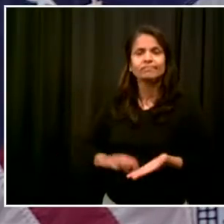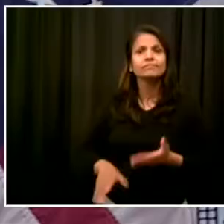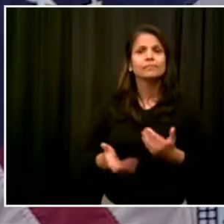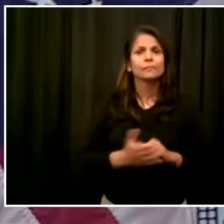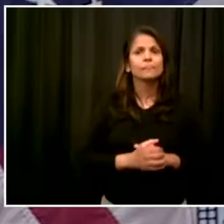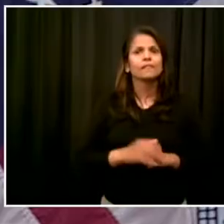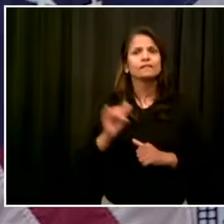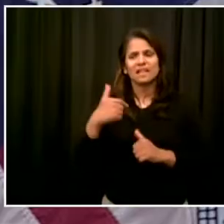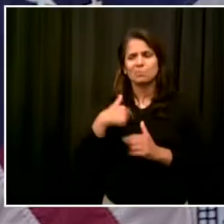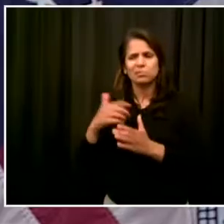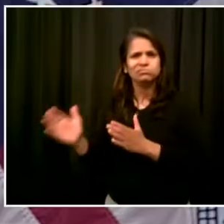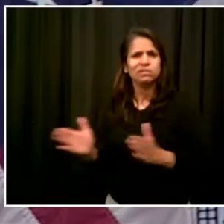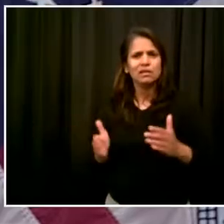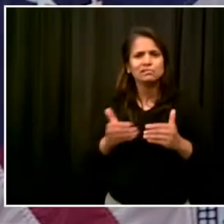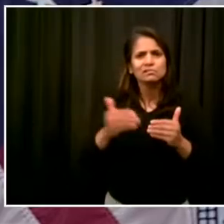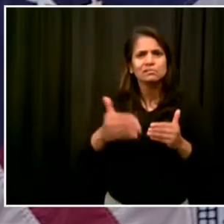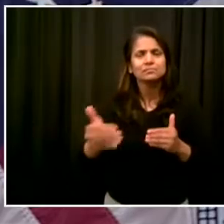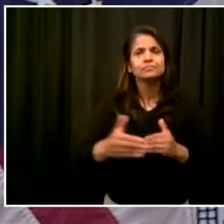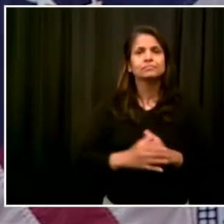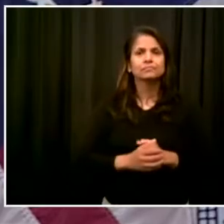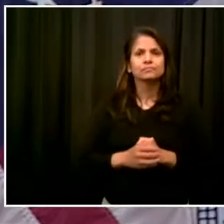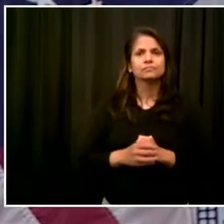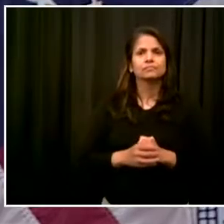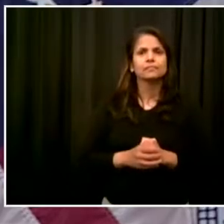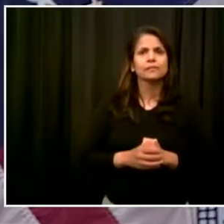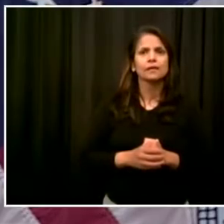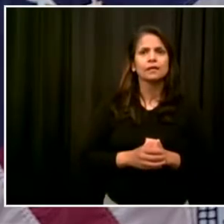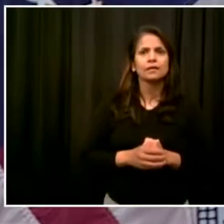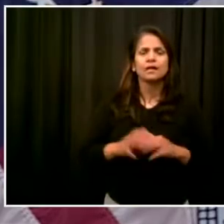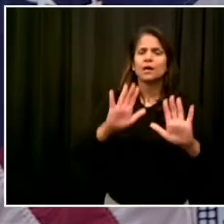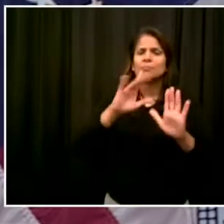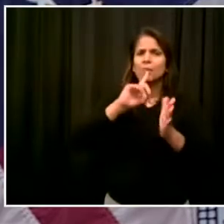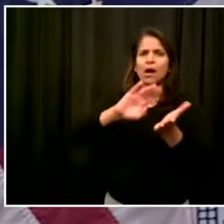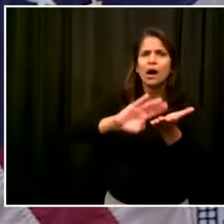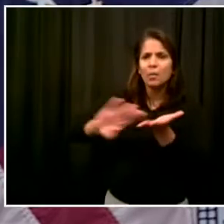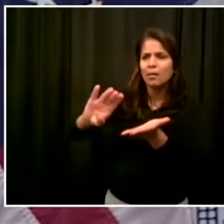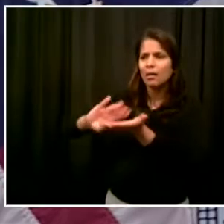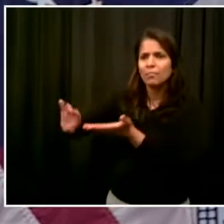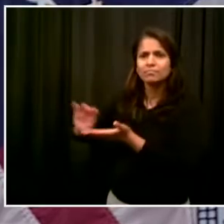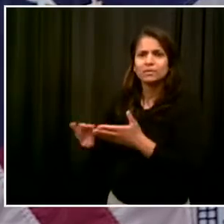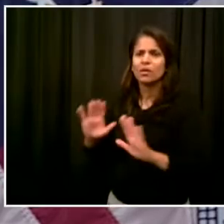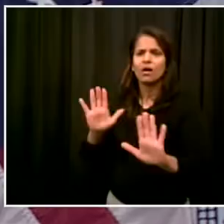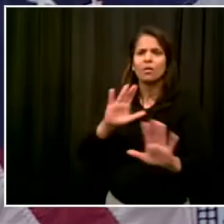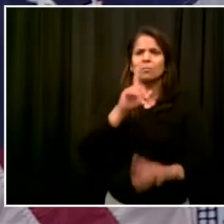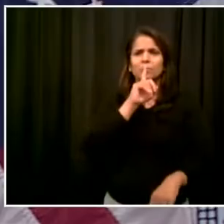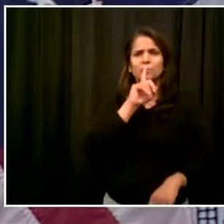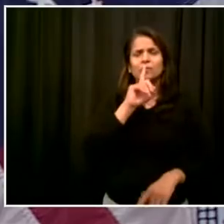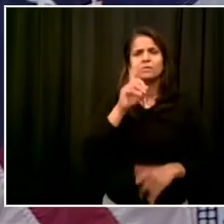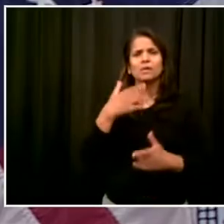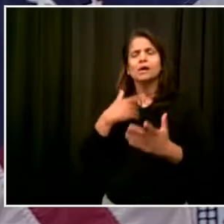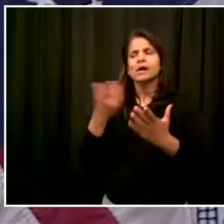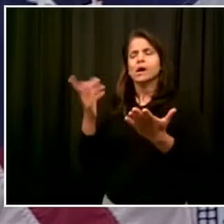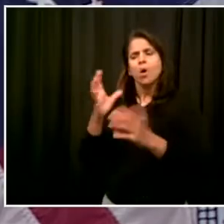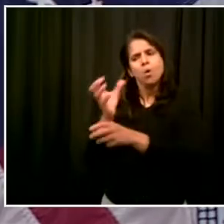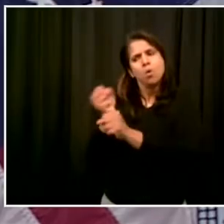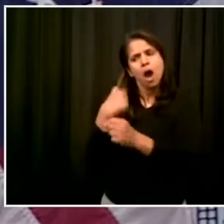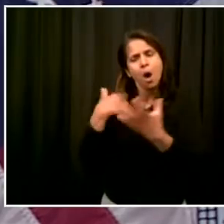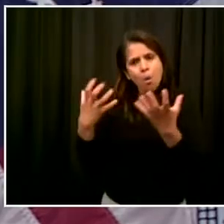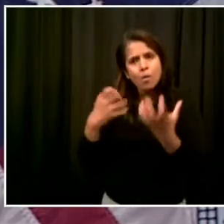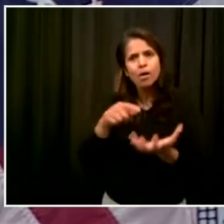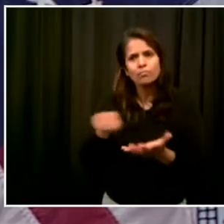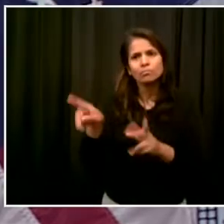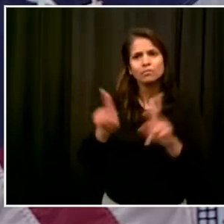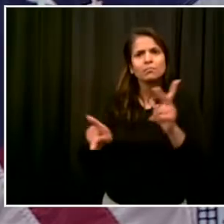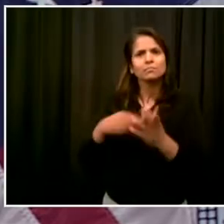give ourselves time to work it through and hopefully avert it. But it is really important to understand